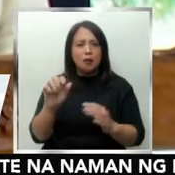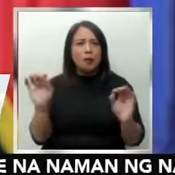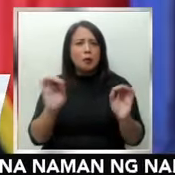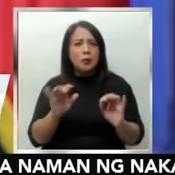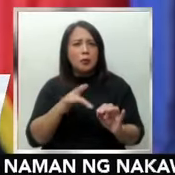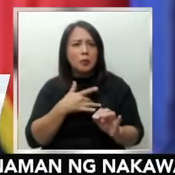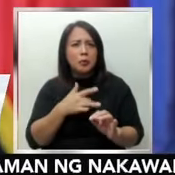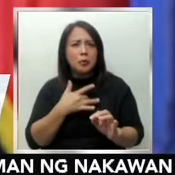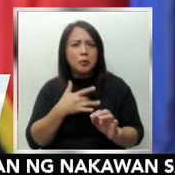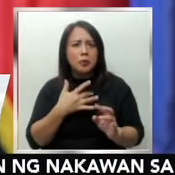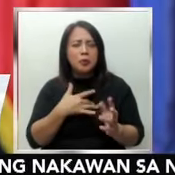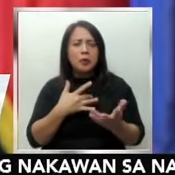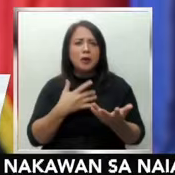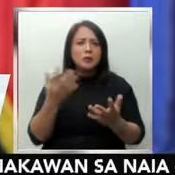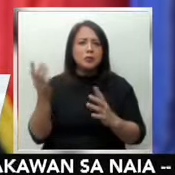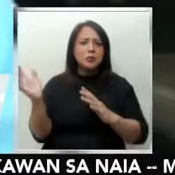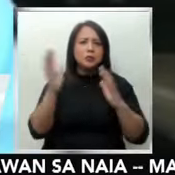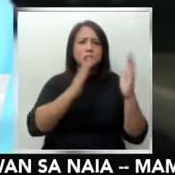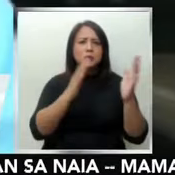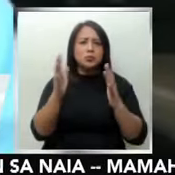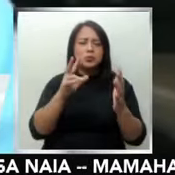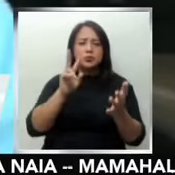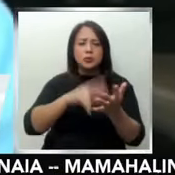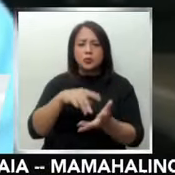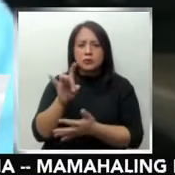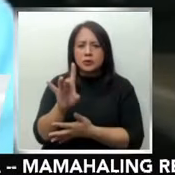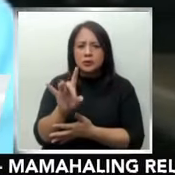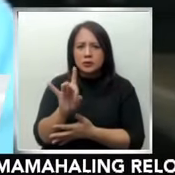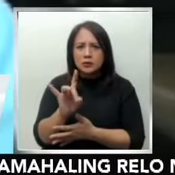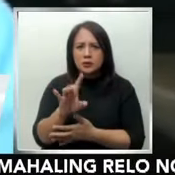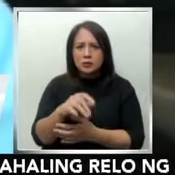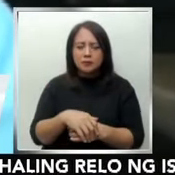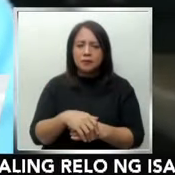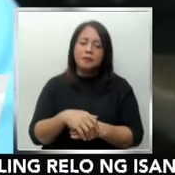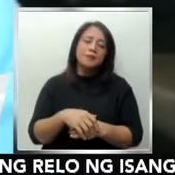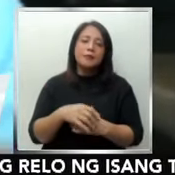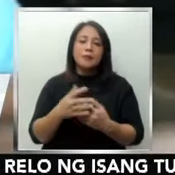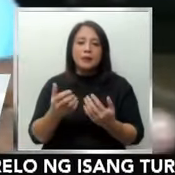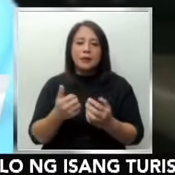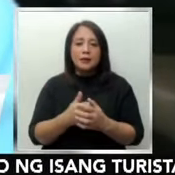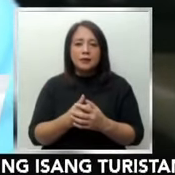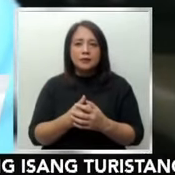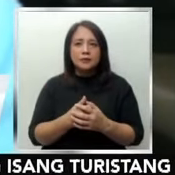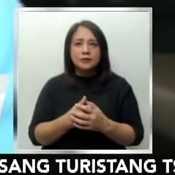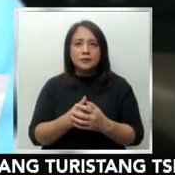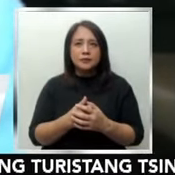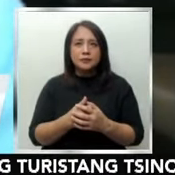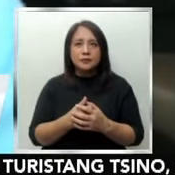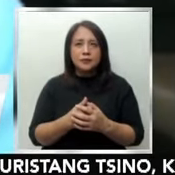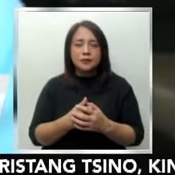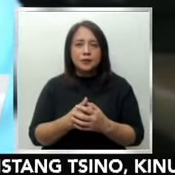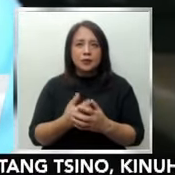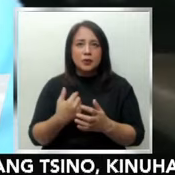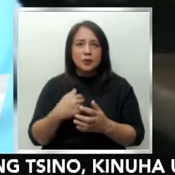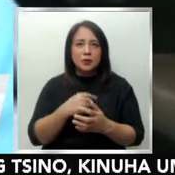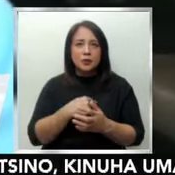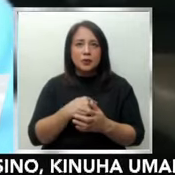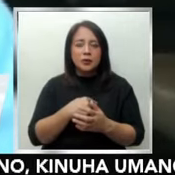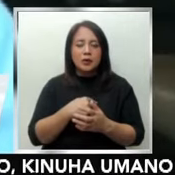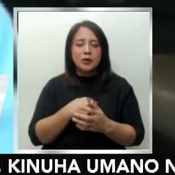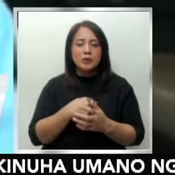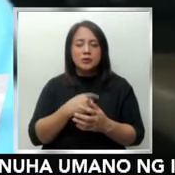America nung bagin sila nung 2018 but the rice came in Through yung mga federation of Chinese